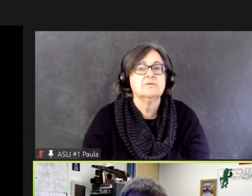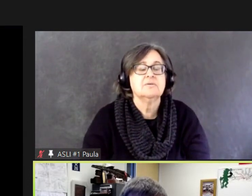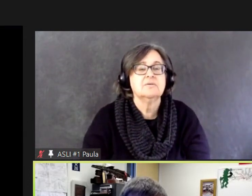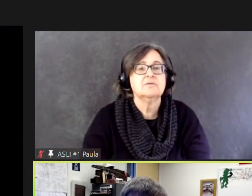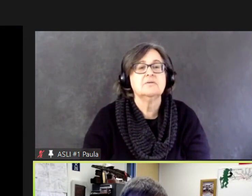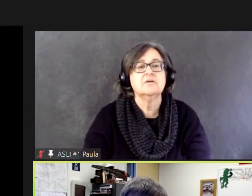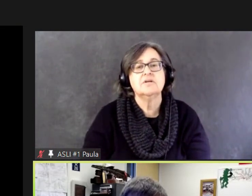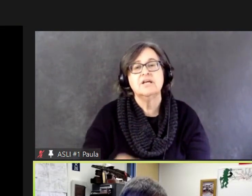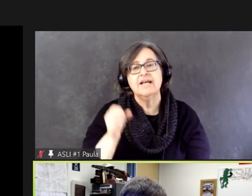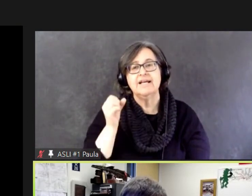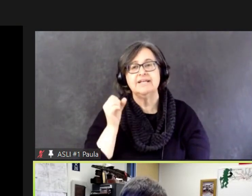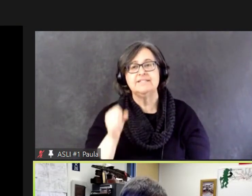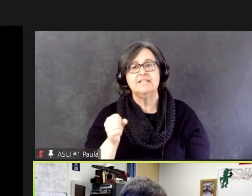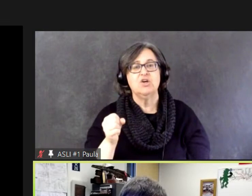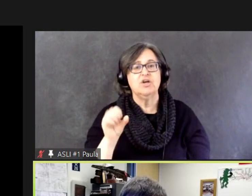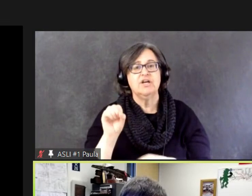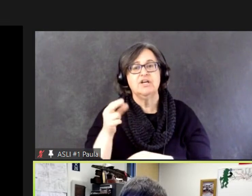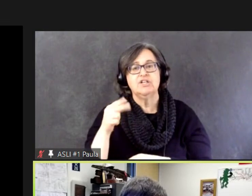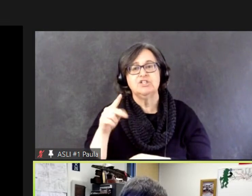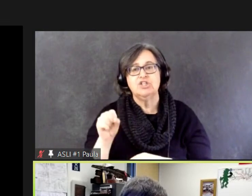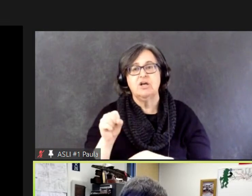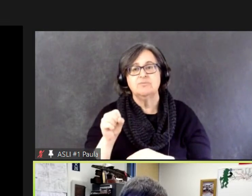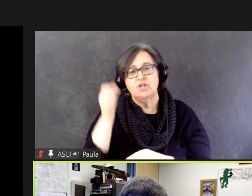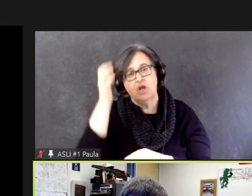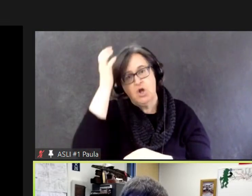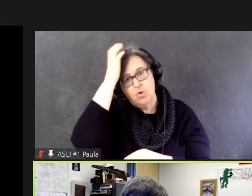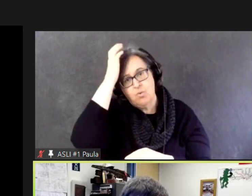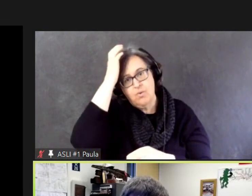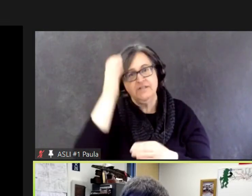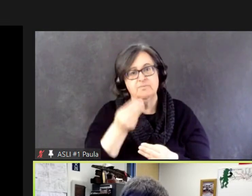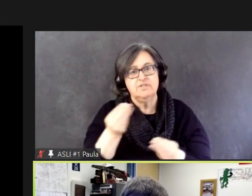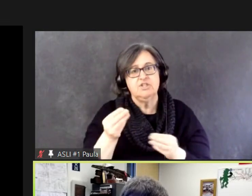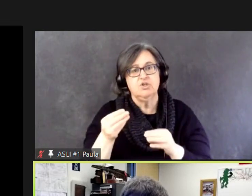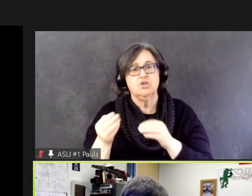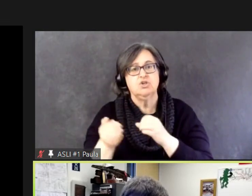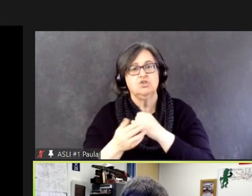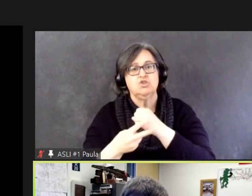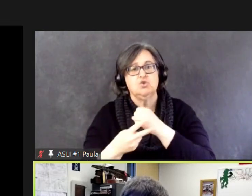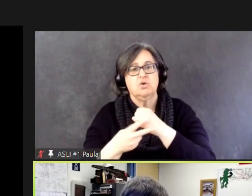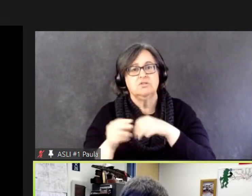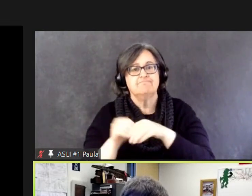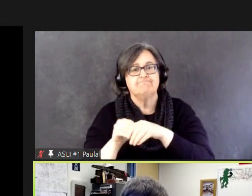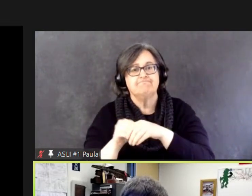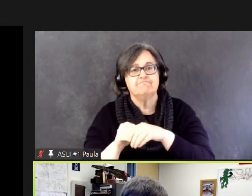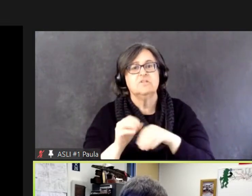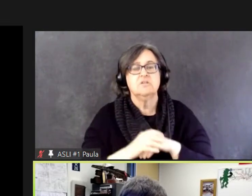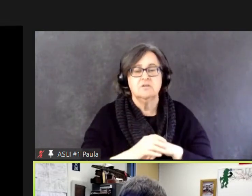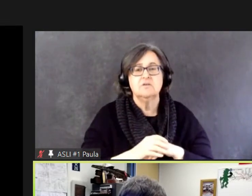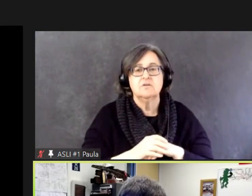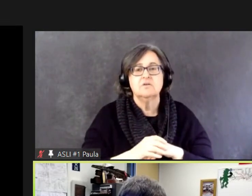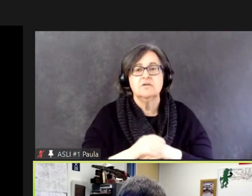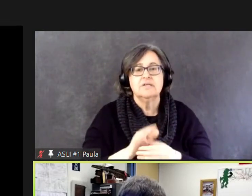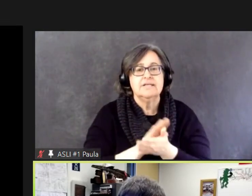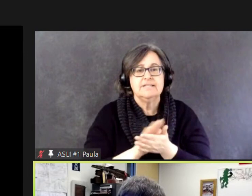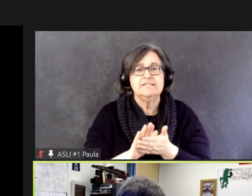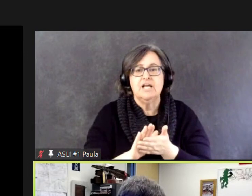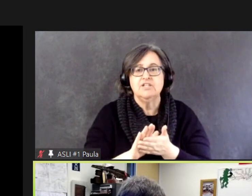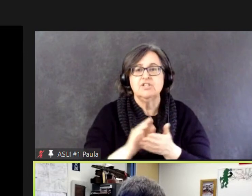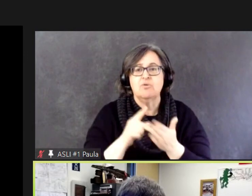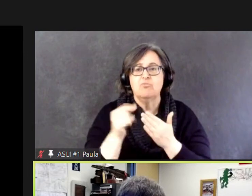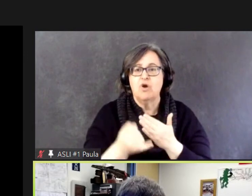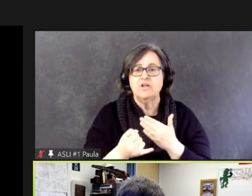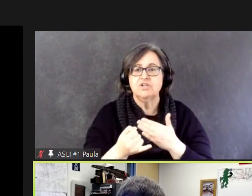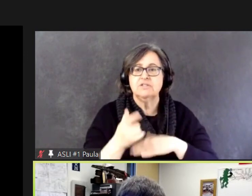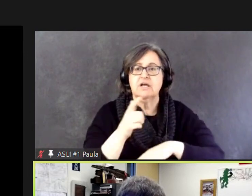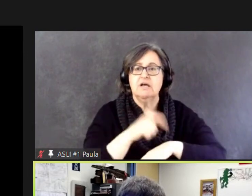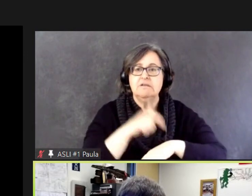Our South Shops waste material and storage project is moving to completion on schedule and on budget. It's been a nice little project. We're doing some safe,